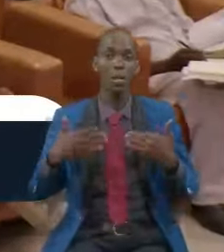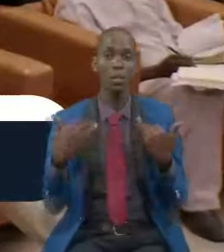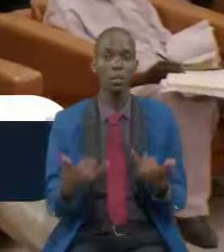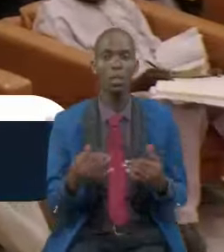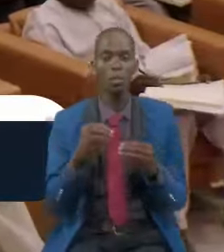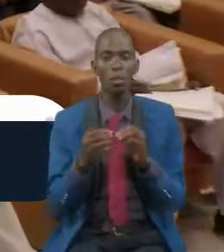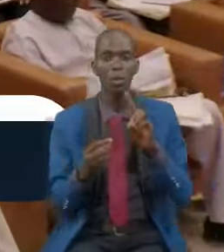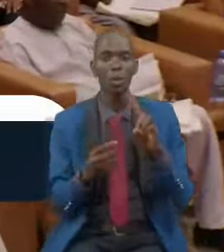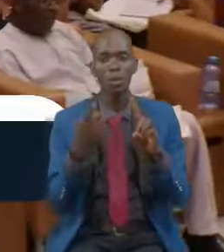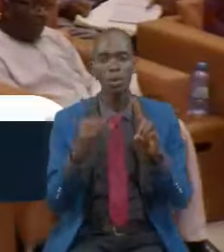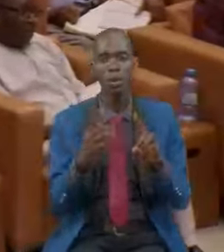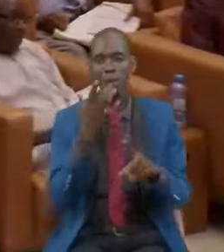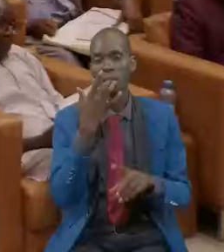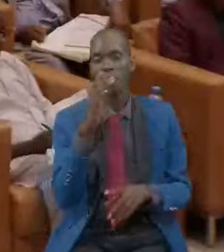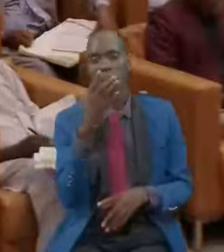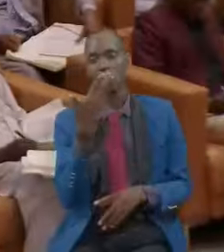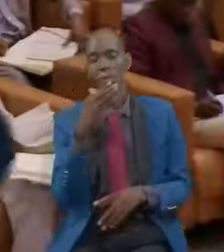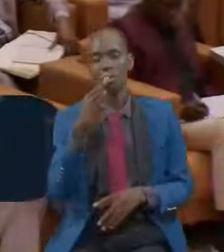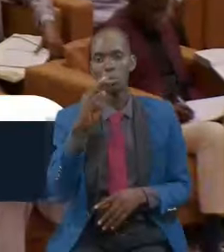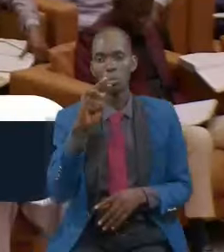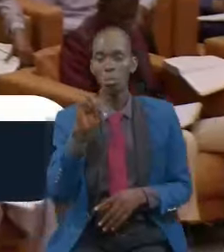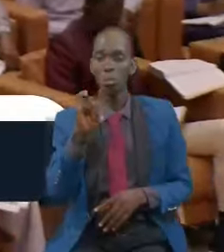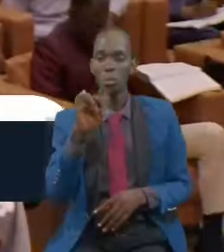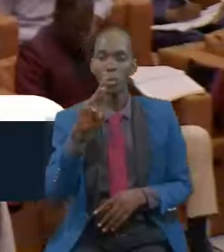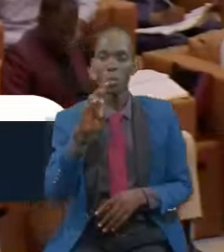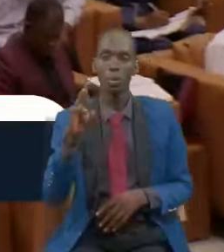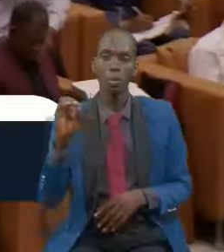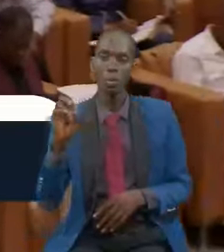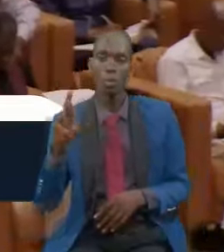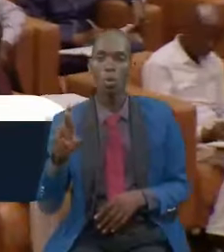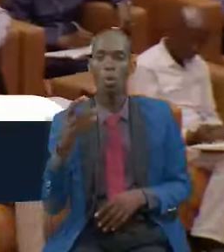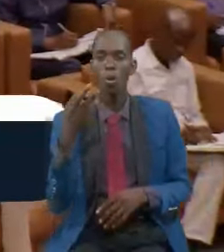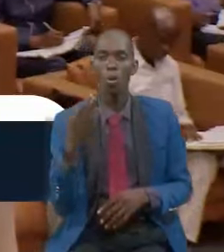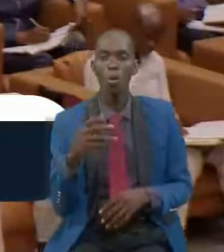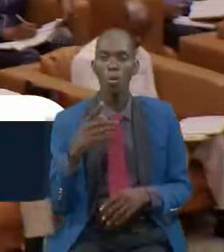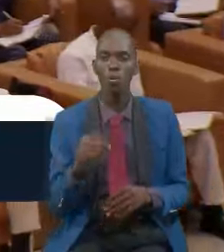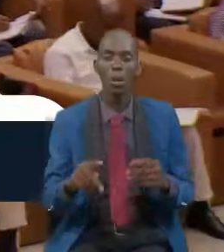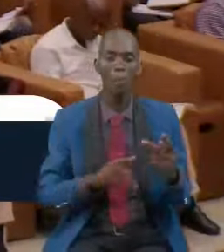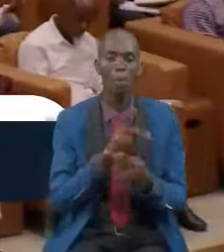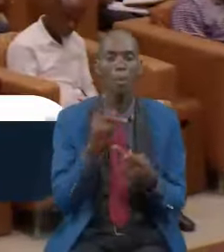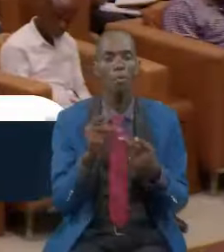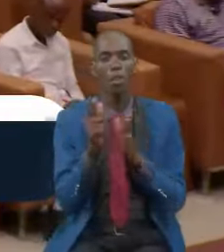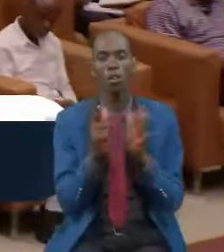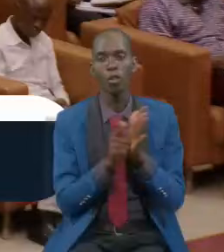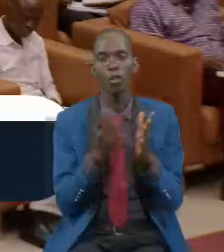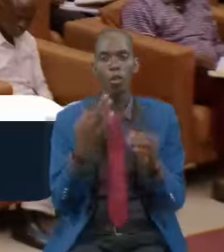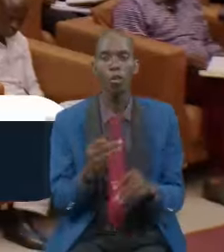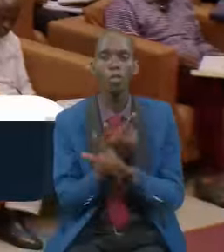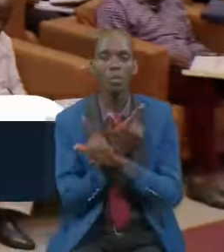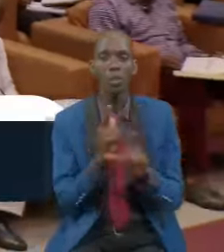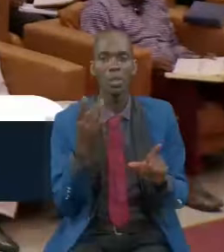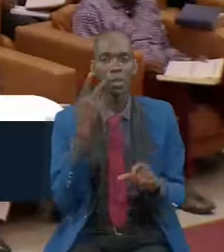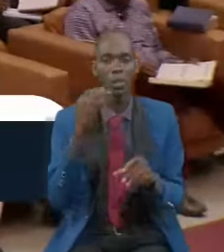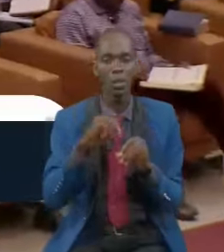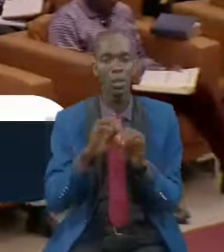the mirror of the perfect law of liberty. In James